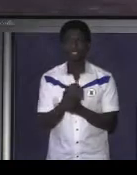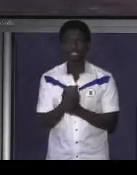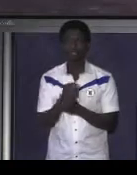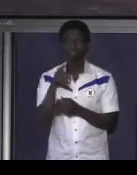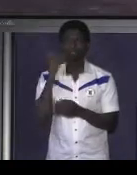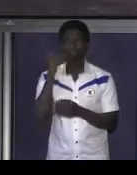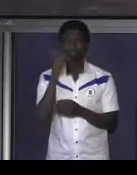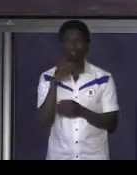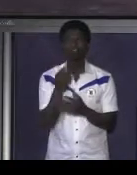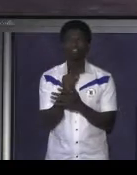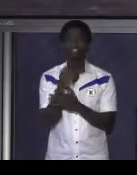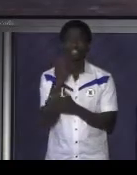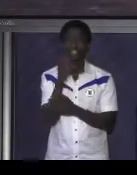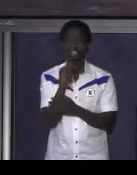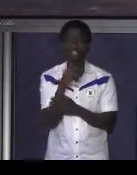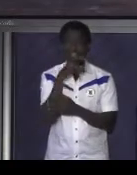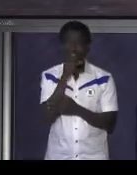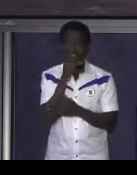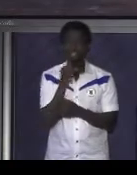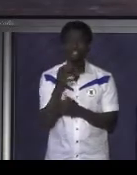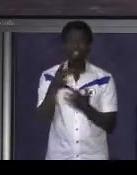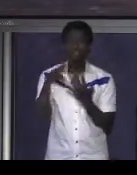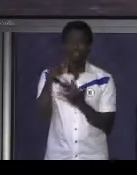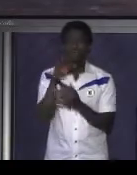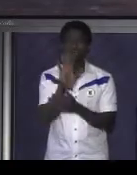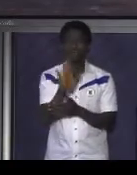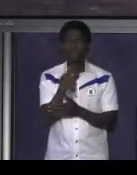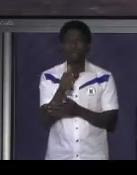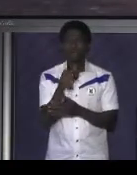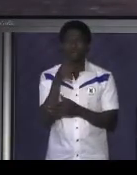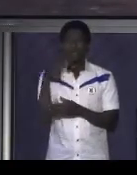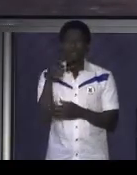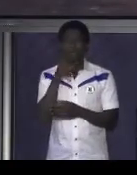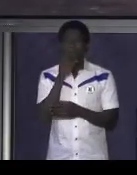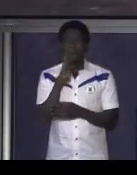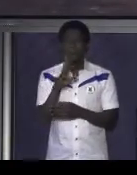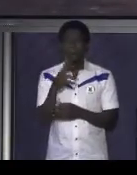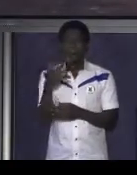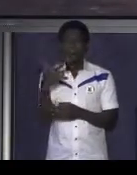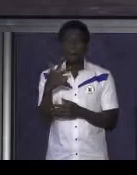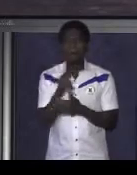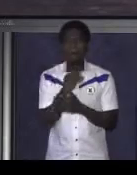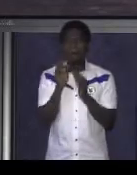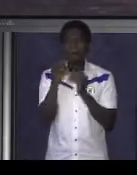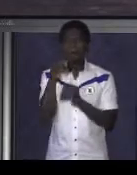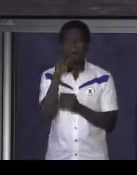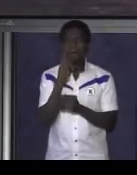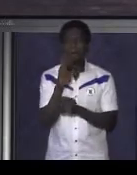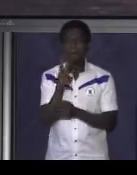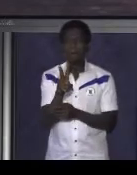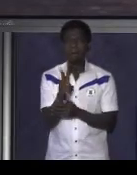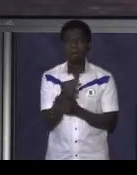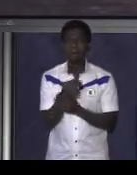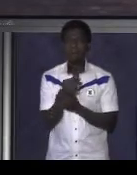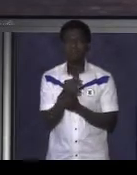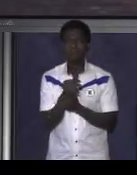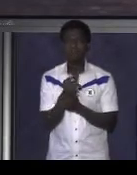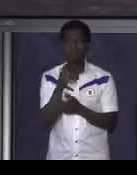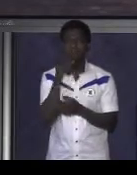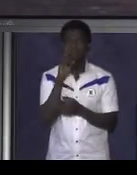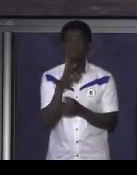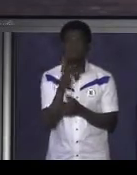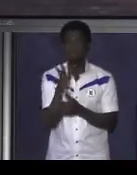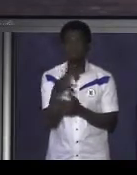You should share the oranges among yourselves. You are three. So you cannot, if you are two, then between. But you are three